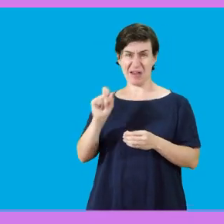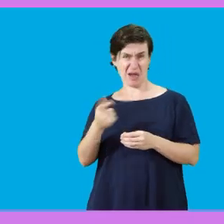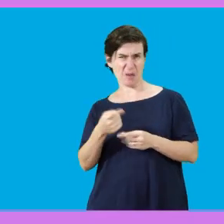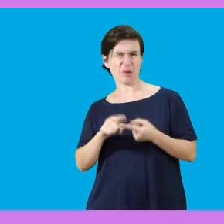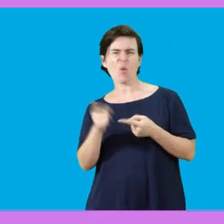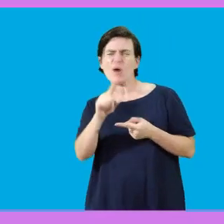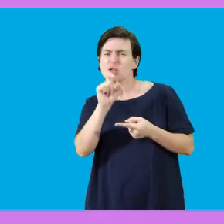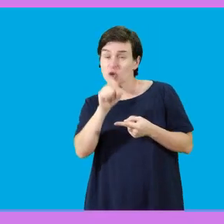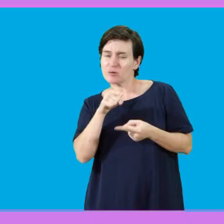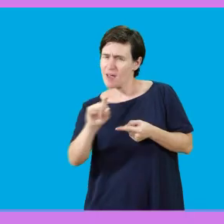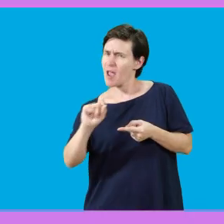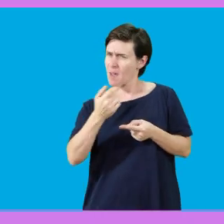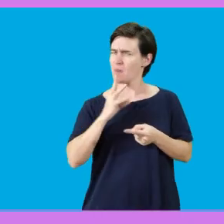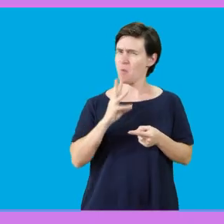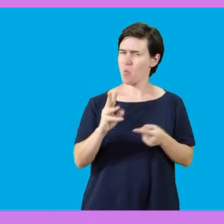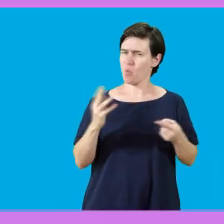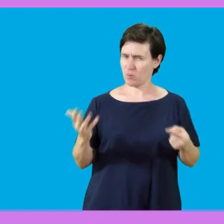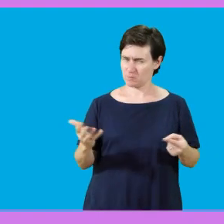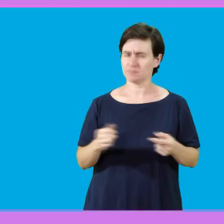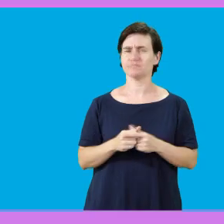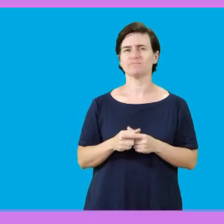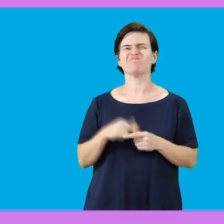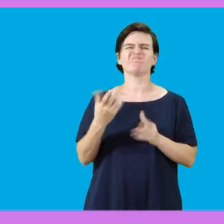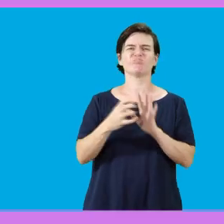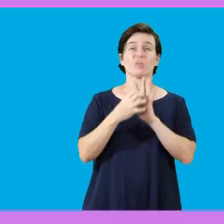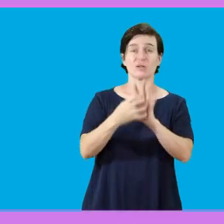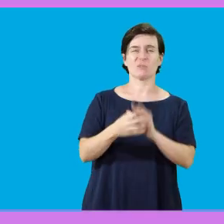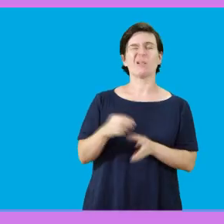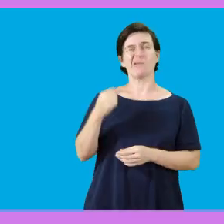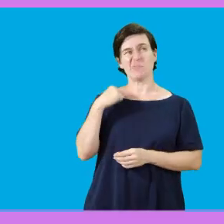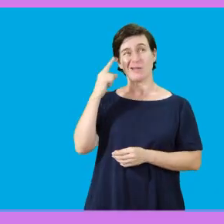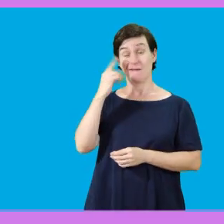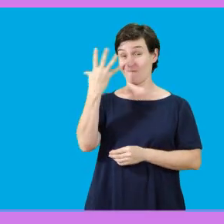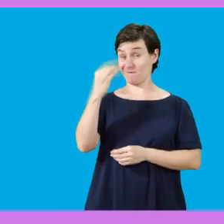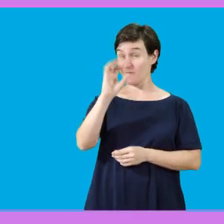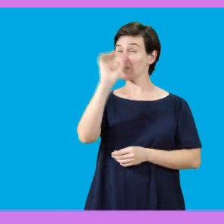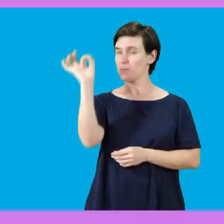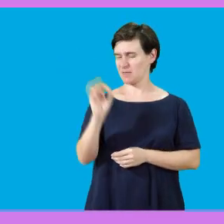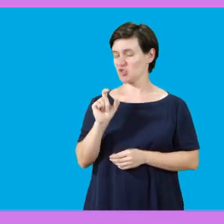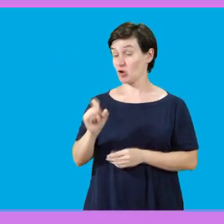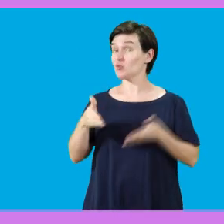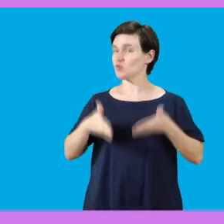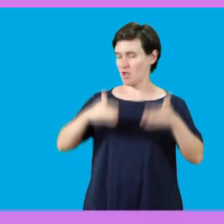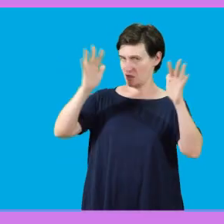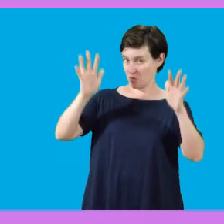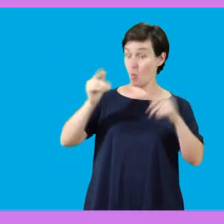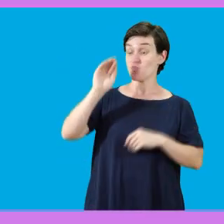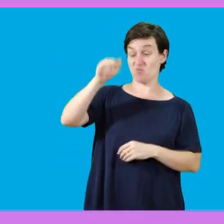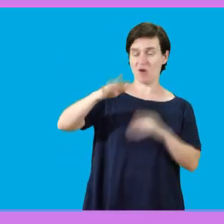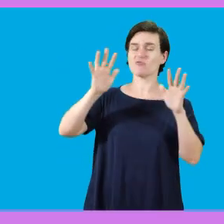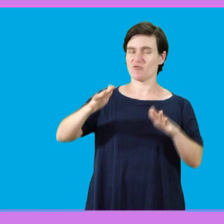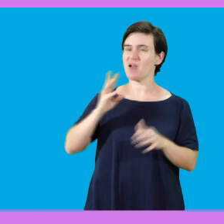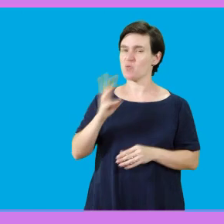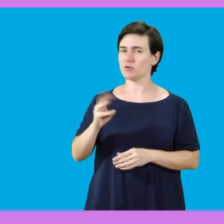a chance that something will happen. It is the likelihood that something will happen. For an example, there is a 50% chance that it will